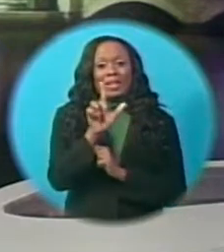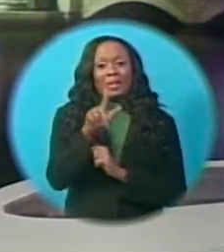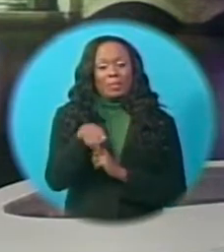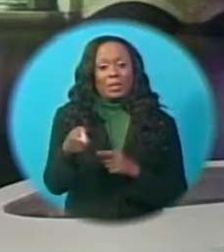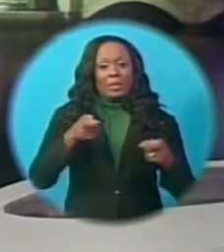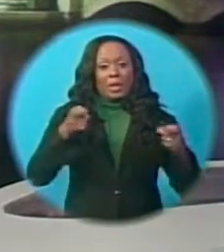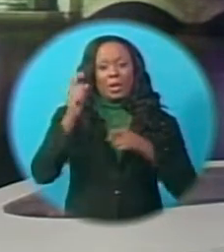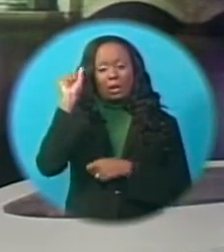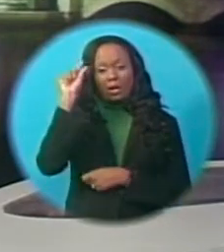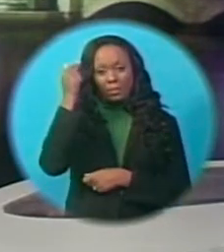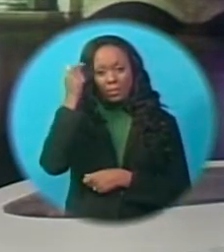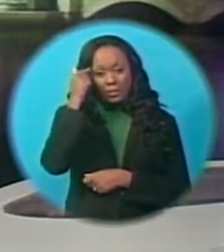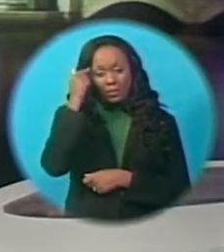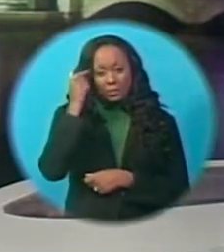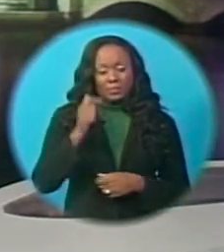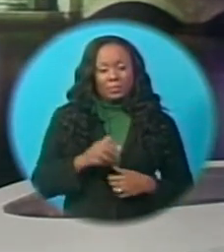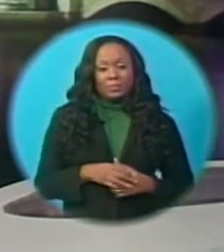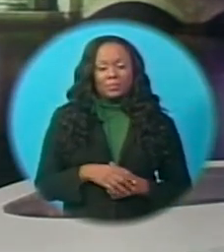Labour Party.